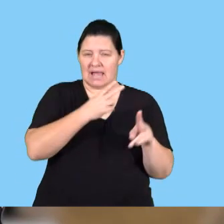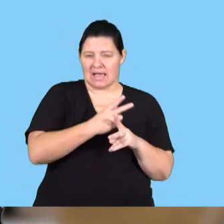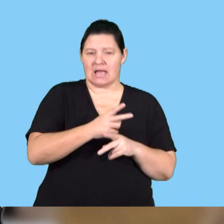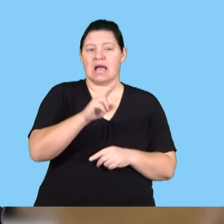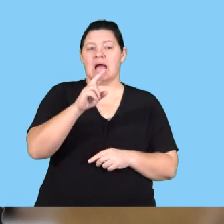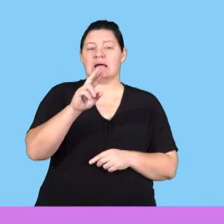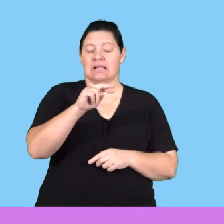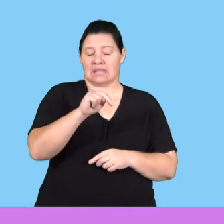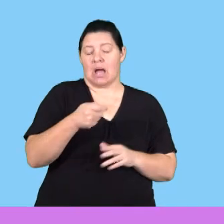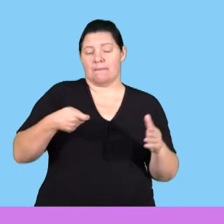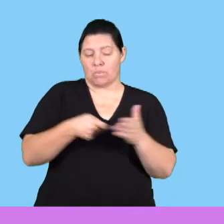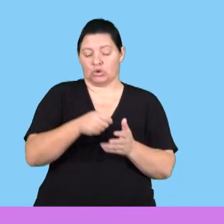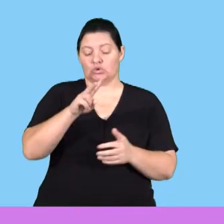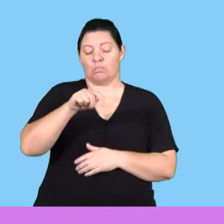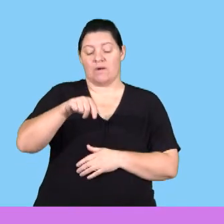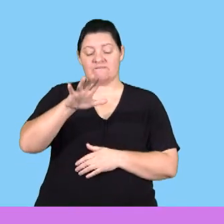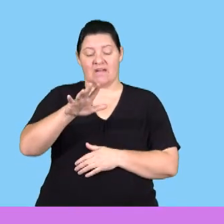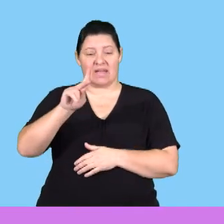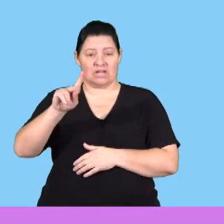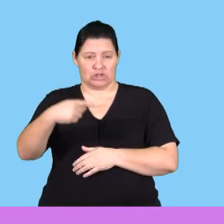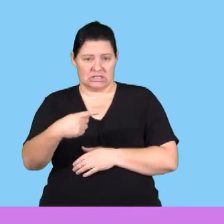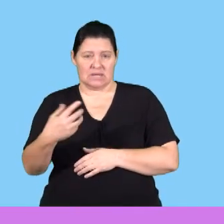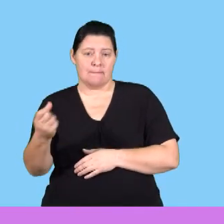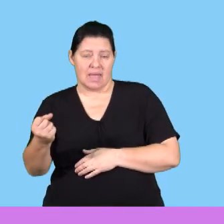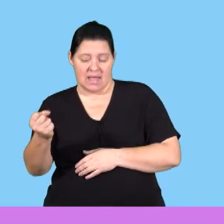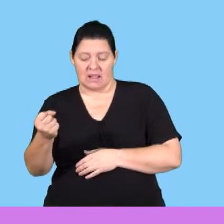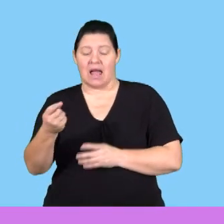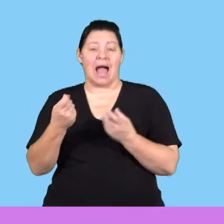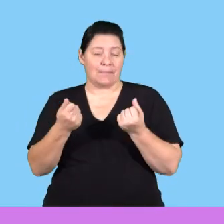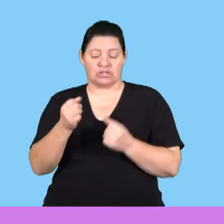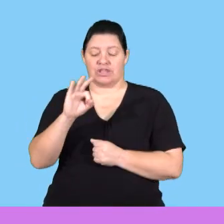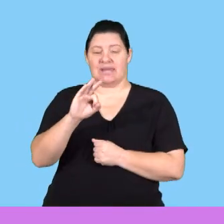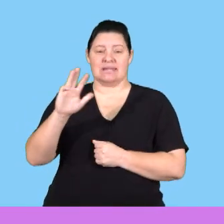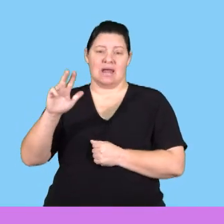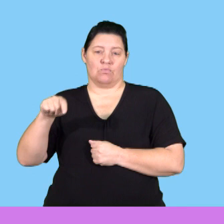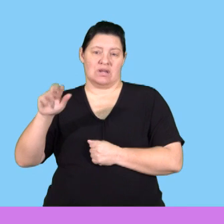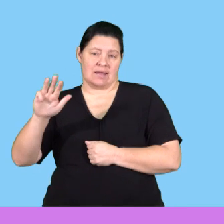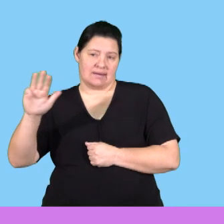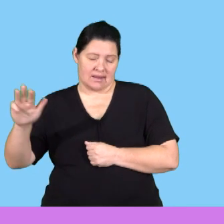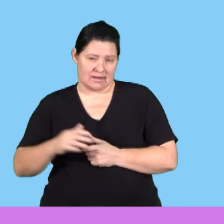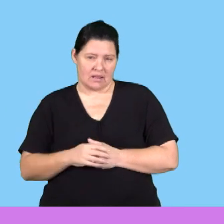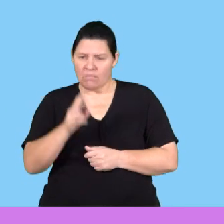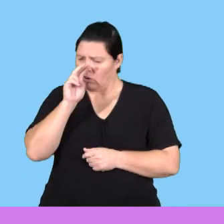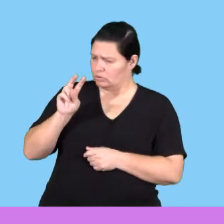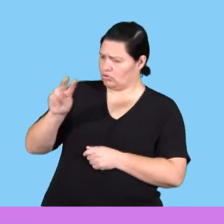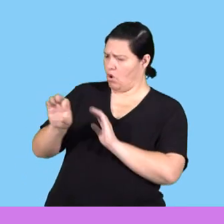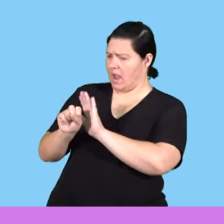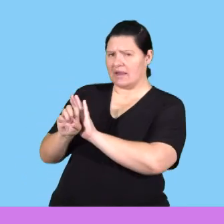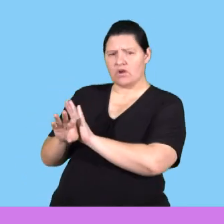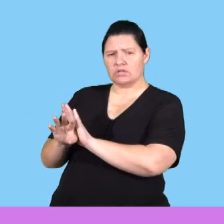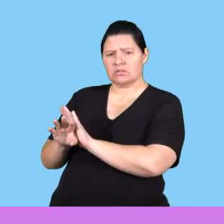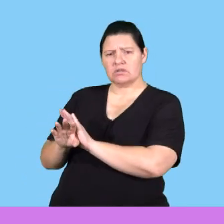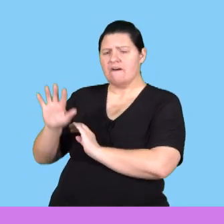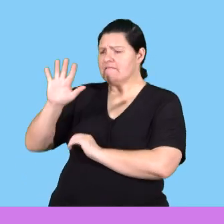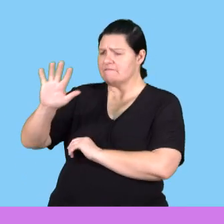again. Nhlanhla bought 2.5 kilograms of maize meal for 39.99. And she saw